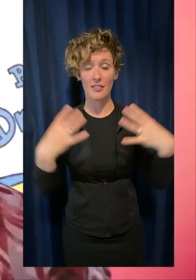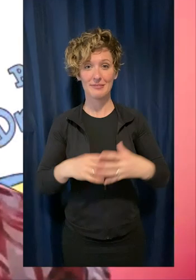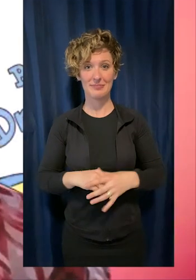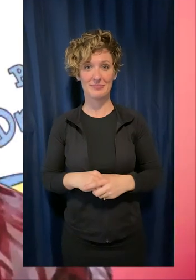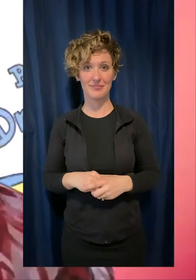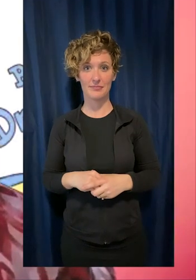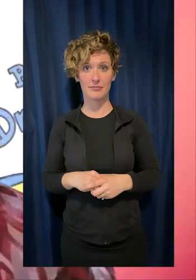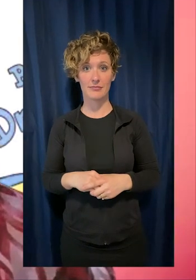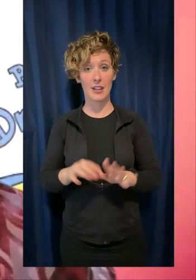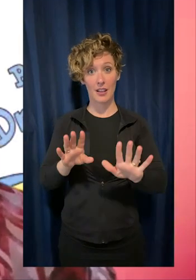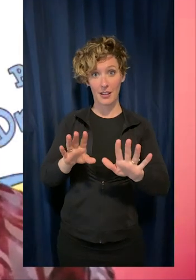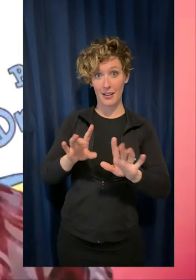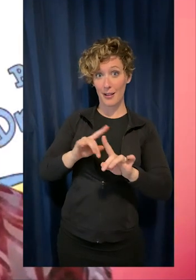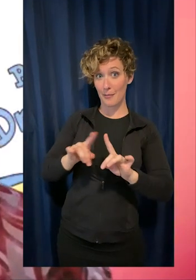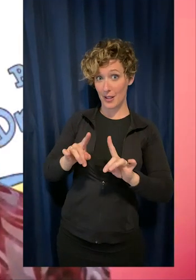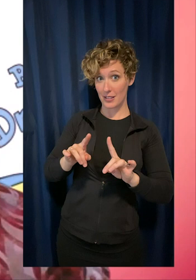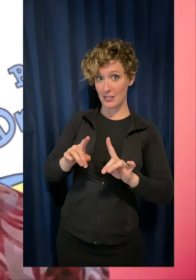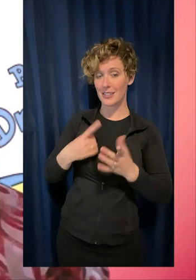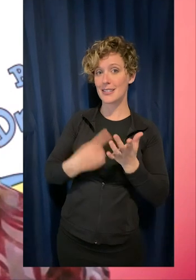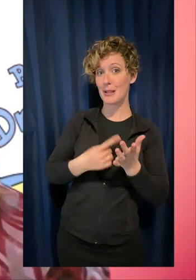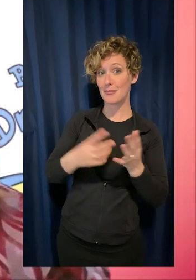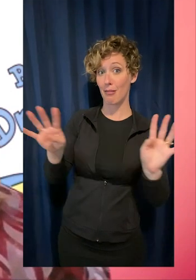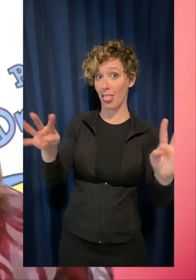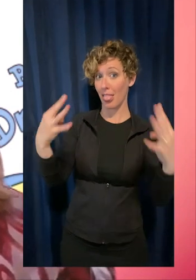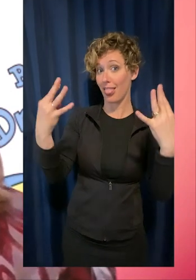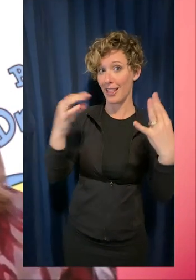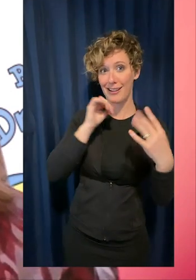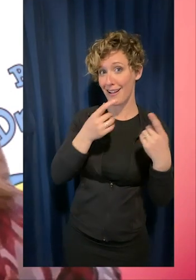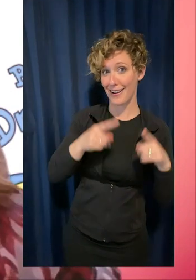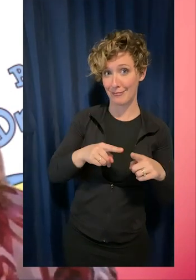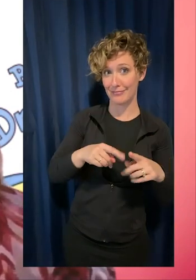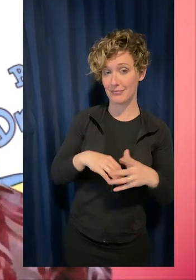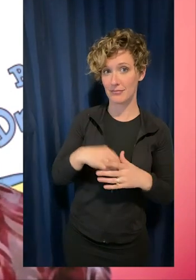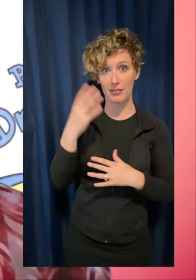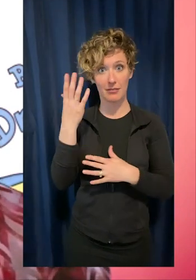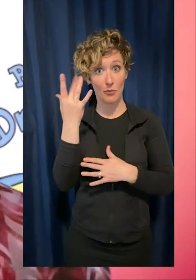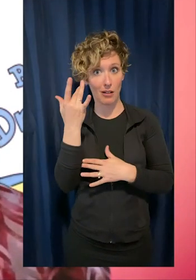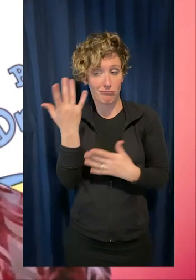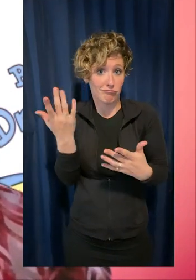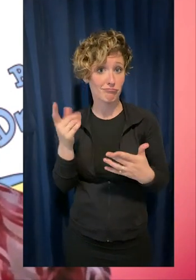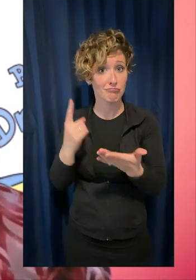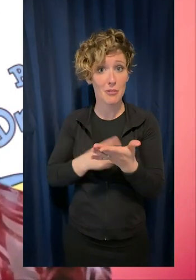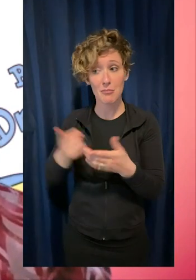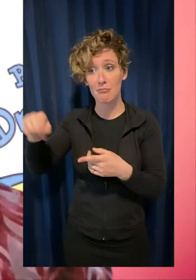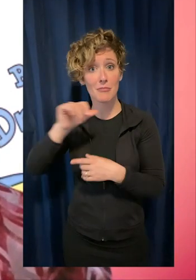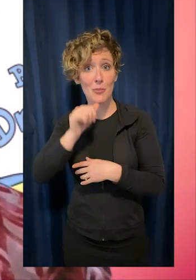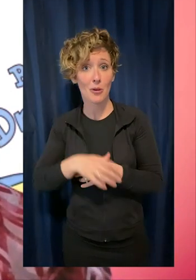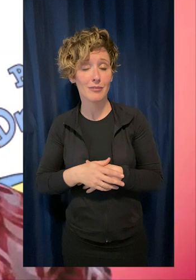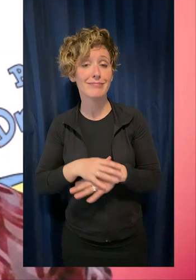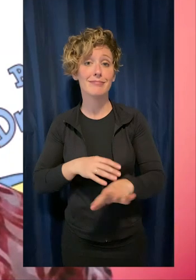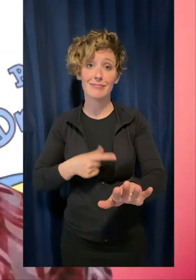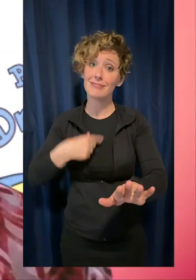Except when they don't. Because sometimes they won't. I'm afraid that sometimes you'll